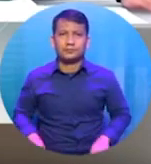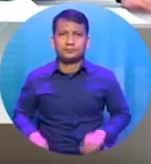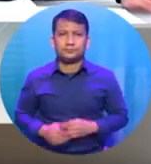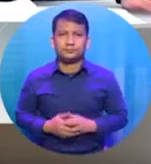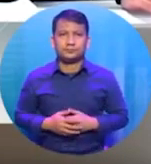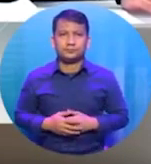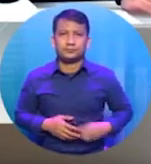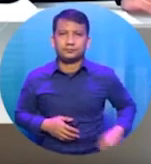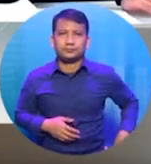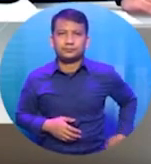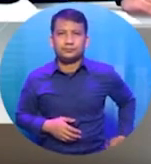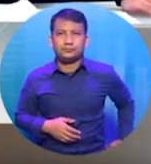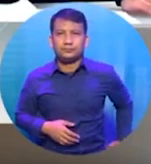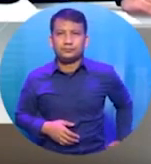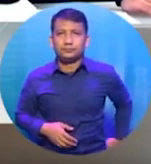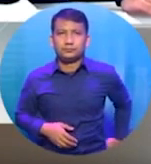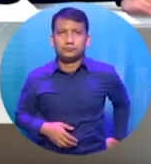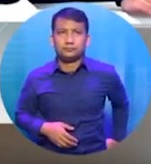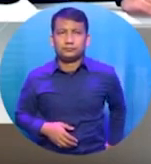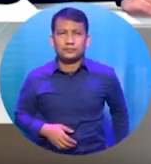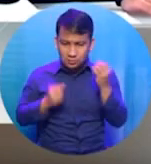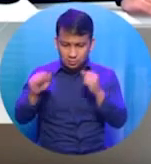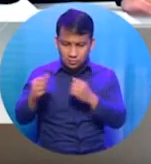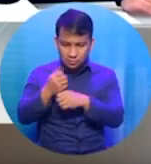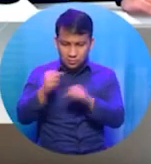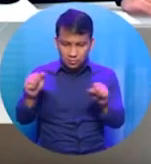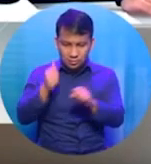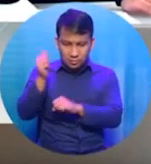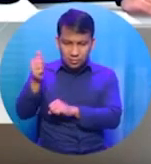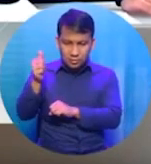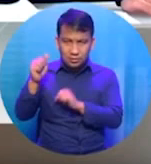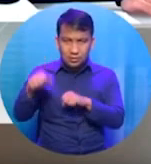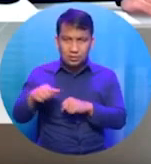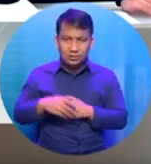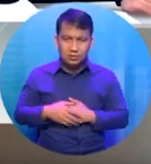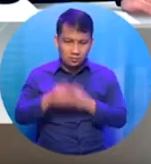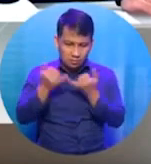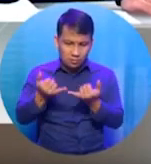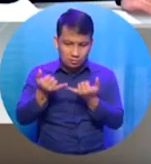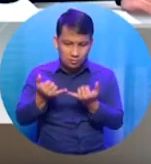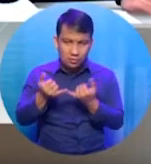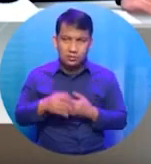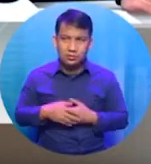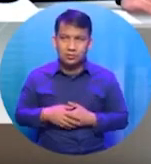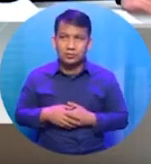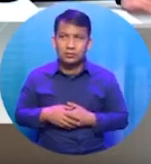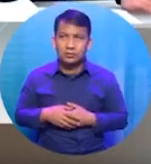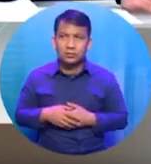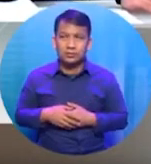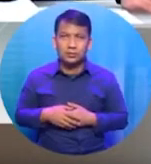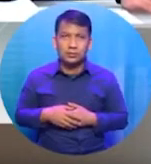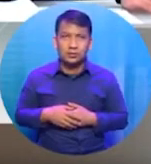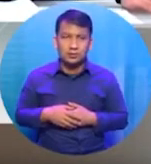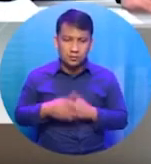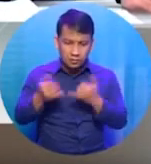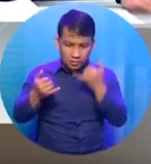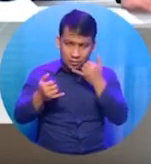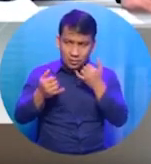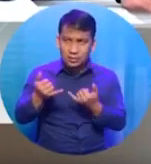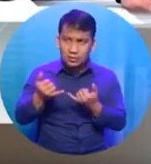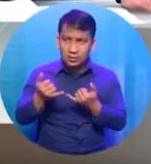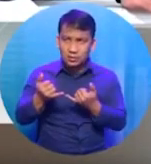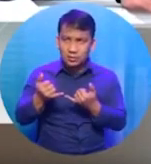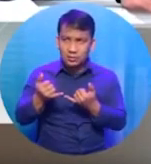Pero papaniguraduhin niyo po and ipapangako niyo sa amin na ipa-follow up na ninyo dun sa call. Po, sir. Ngayon din po, right after this